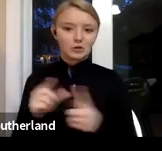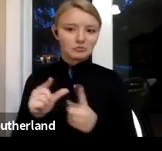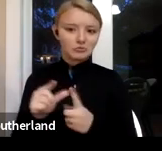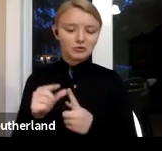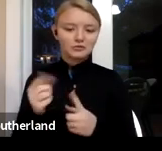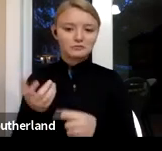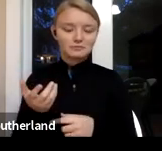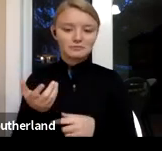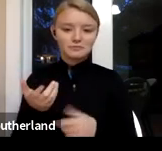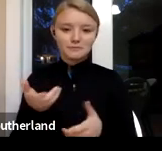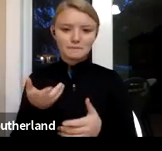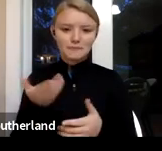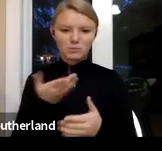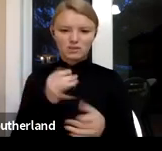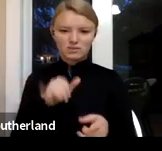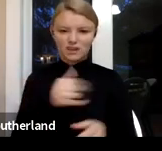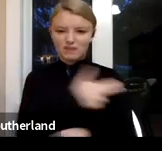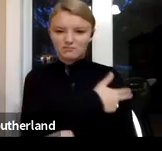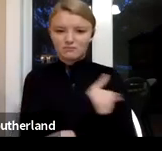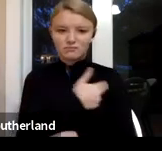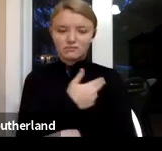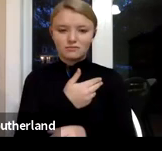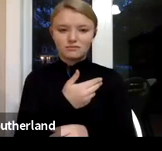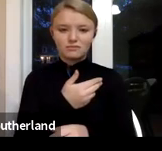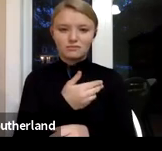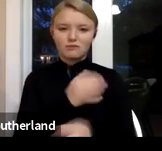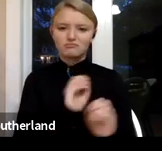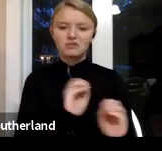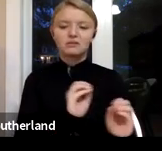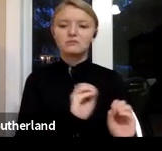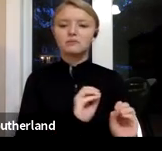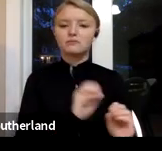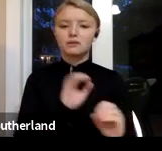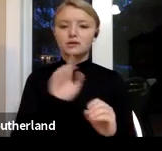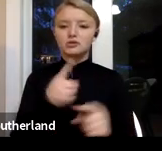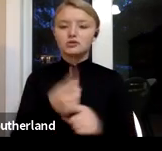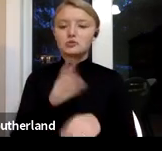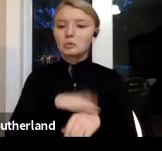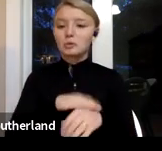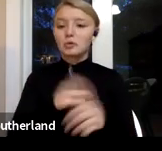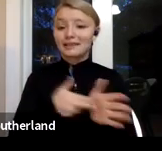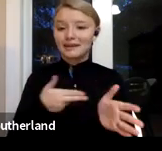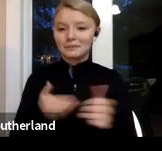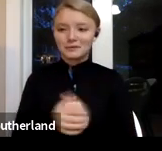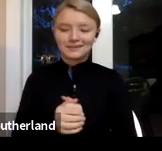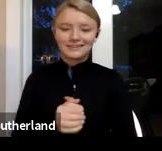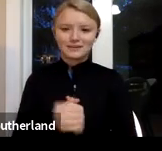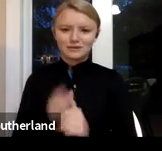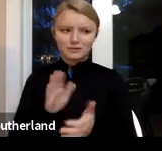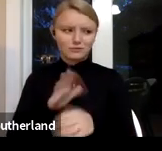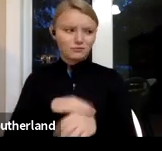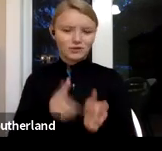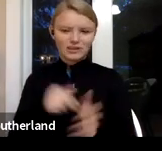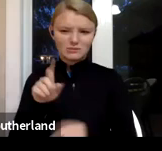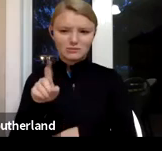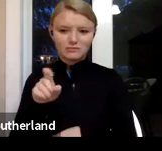have right here? Oh, that's nothing, just a warning label. Yeah, warning label? Sure, everyone's got a warning